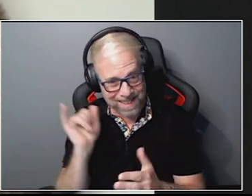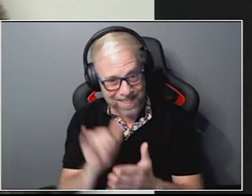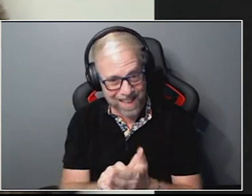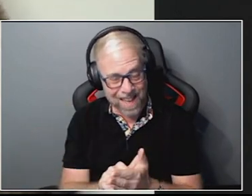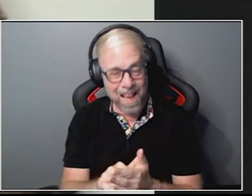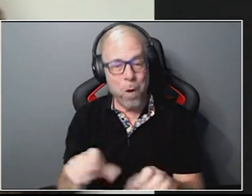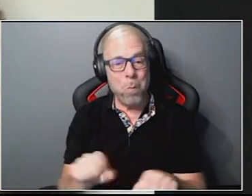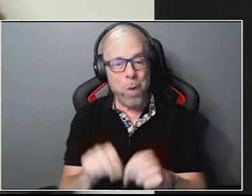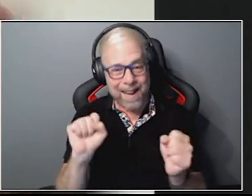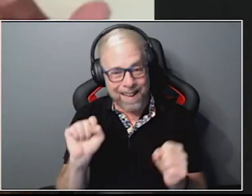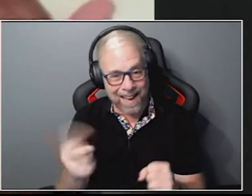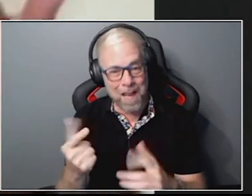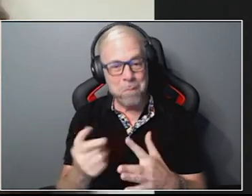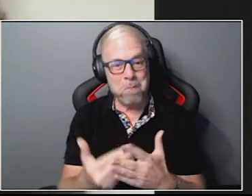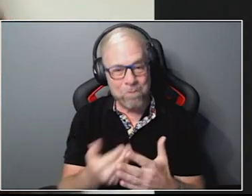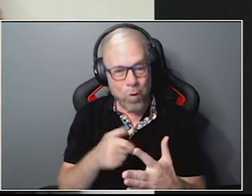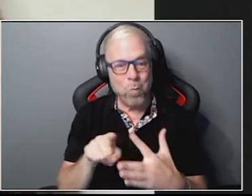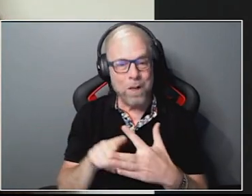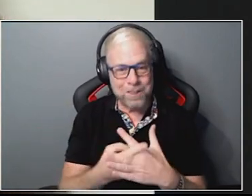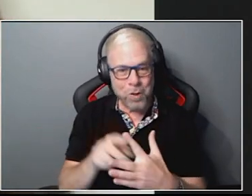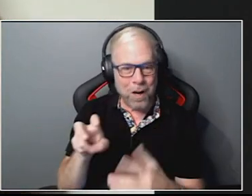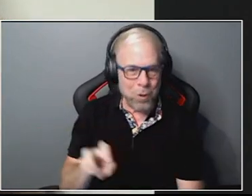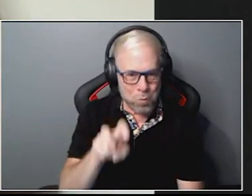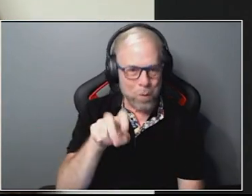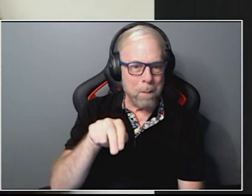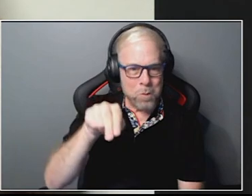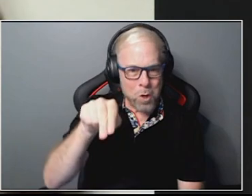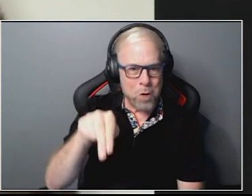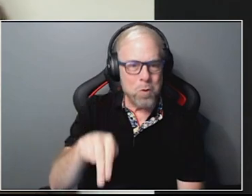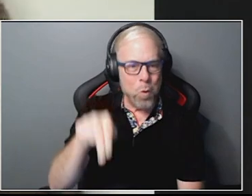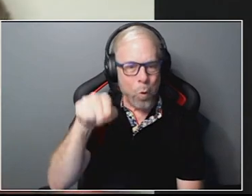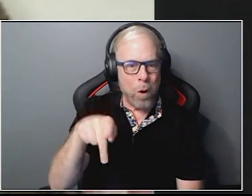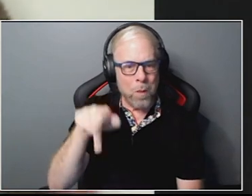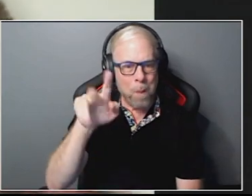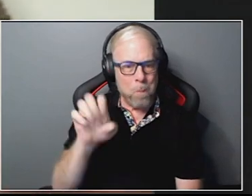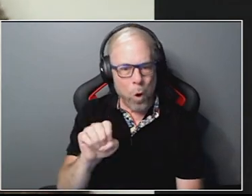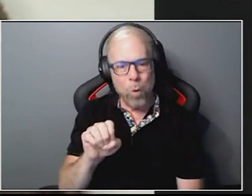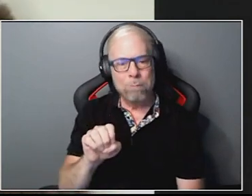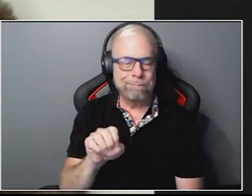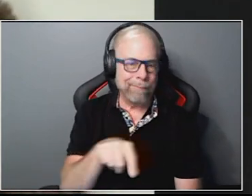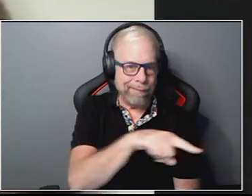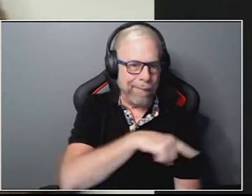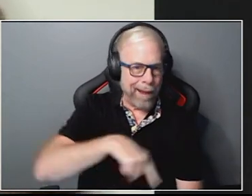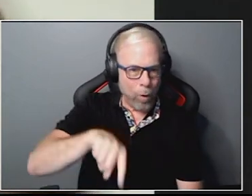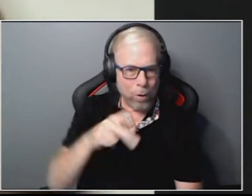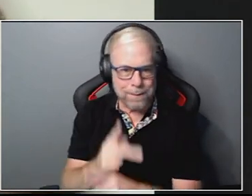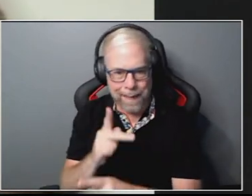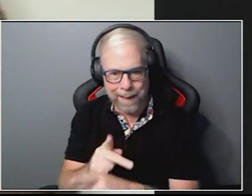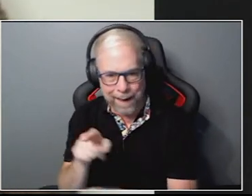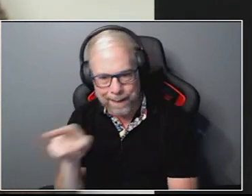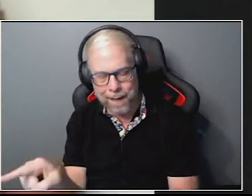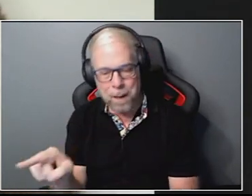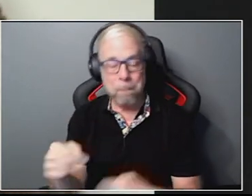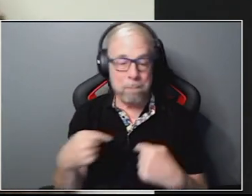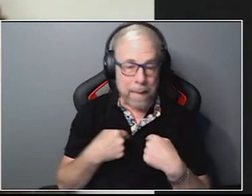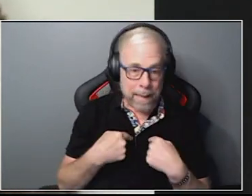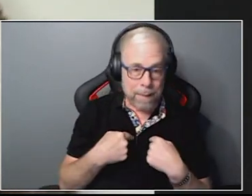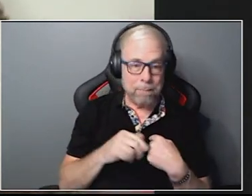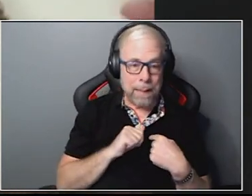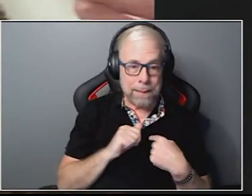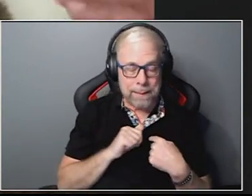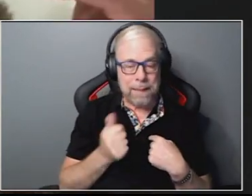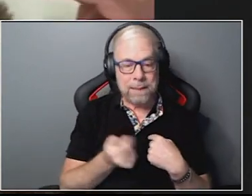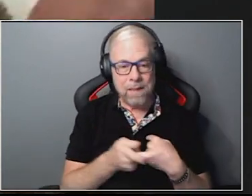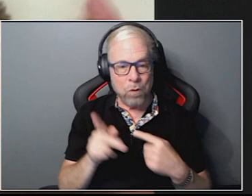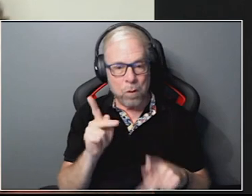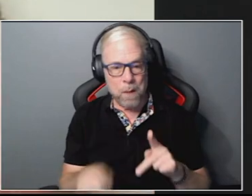get started. So while they're mending tended to his knees, myself and several members of the crew, we're out there chipping at the